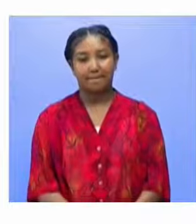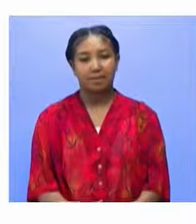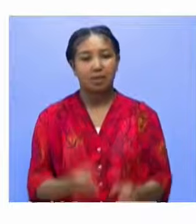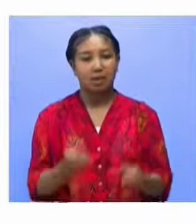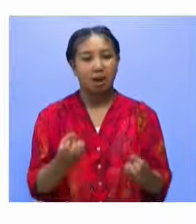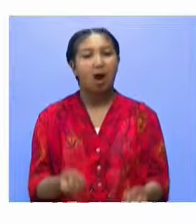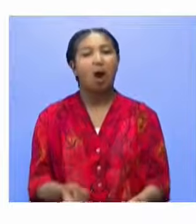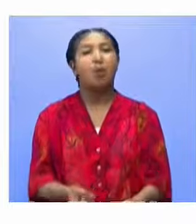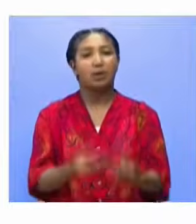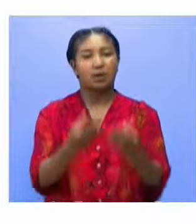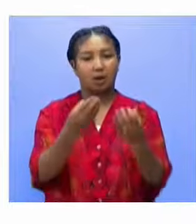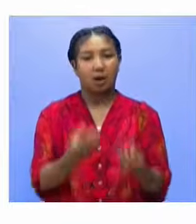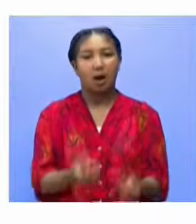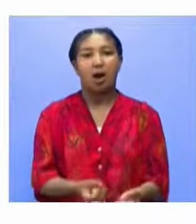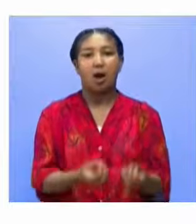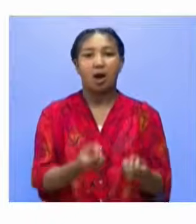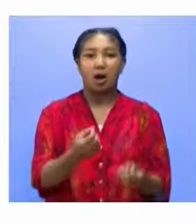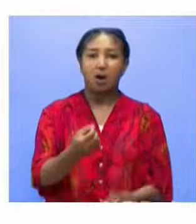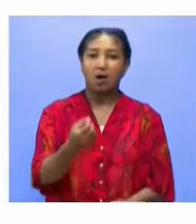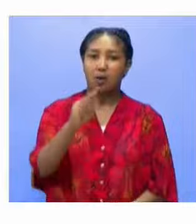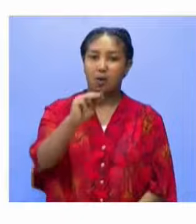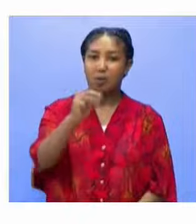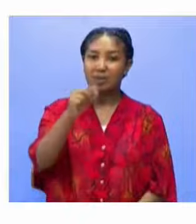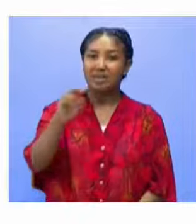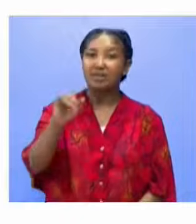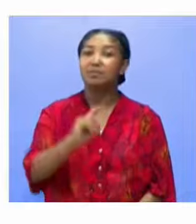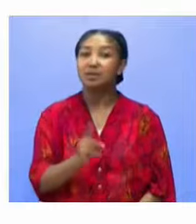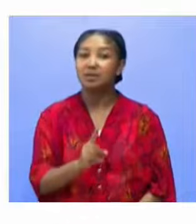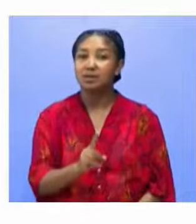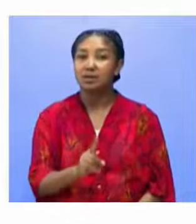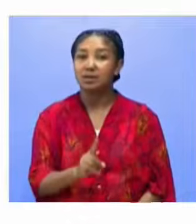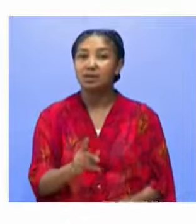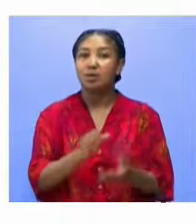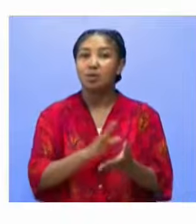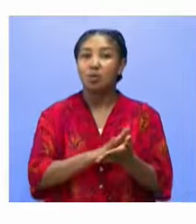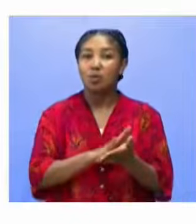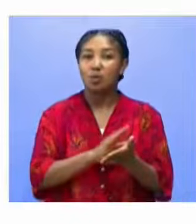How many? To ask what? The